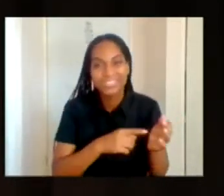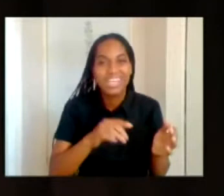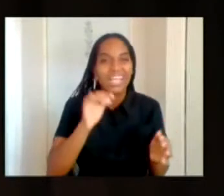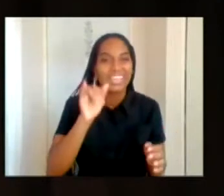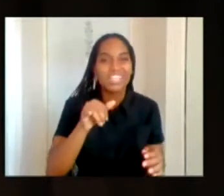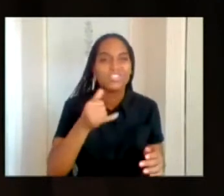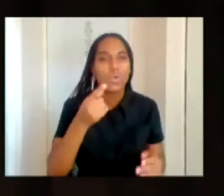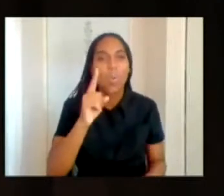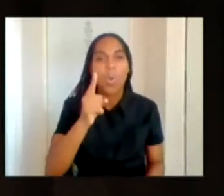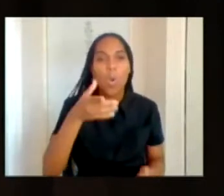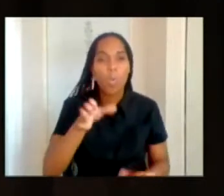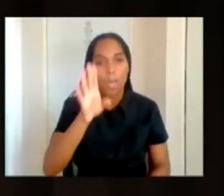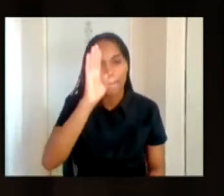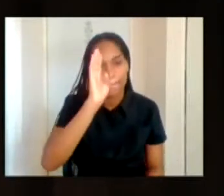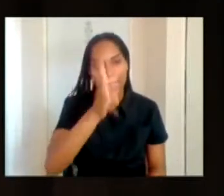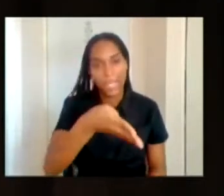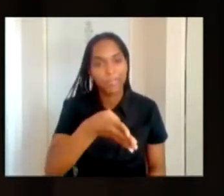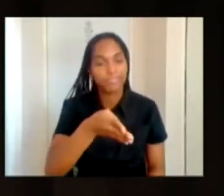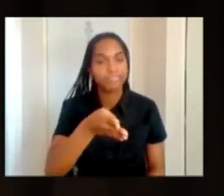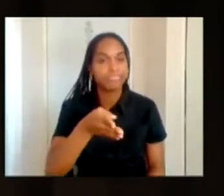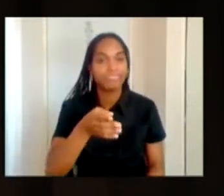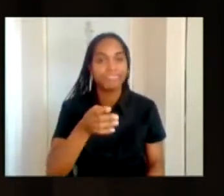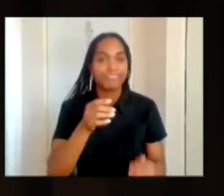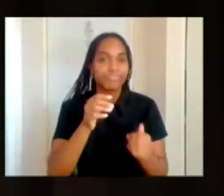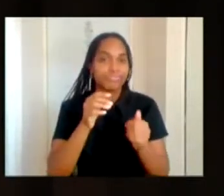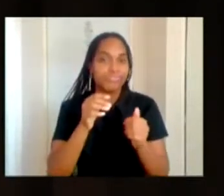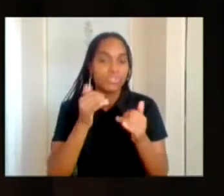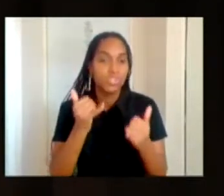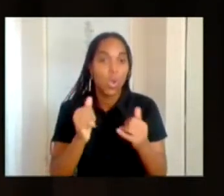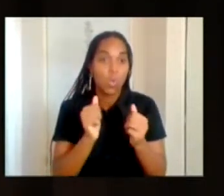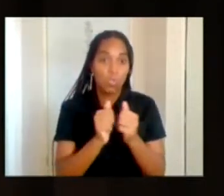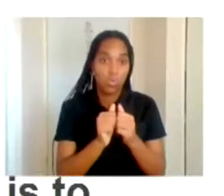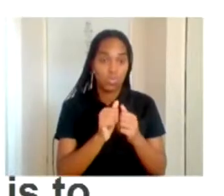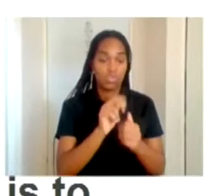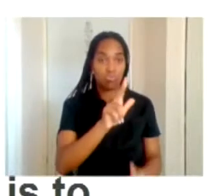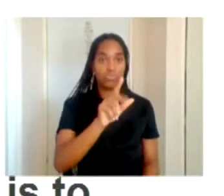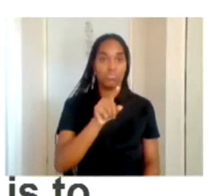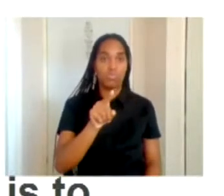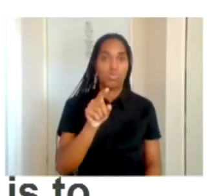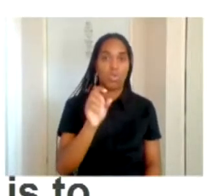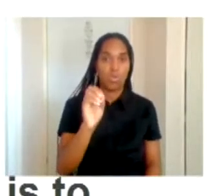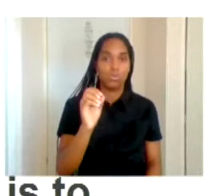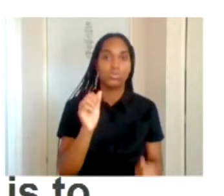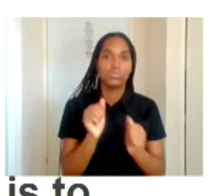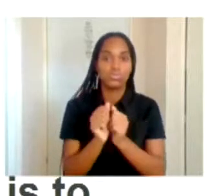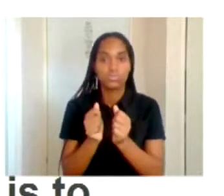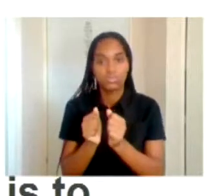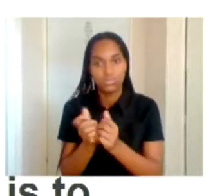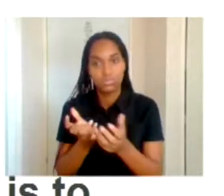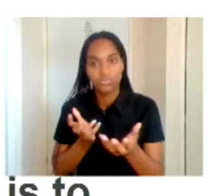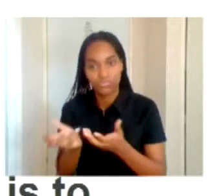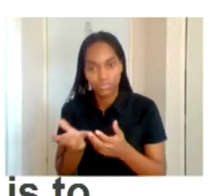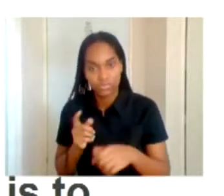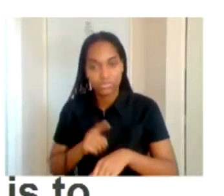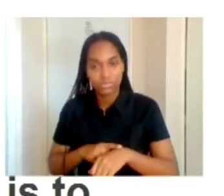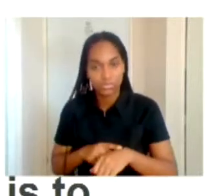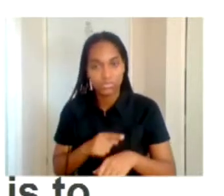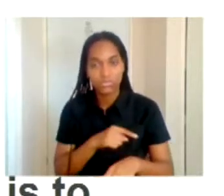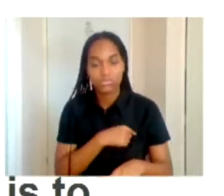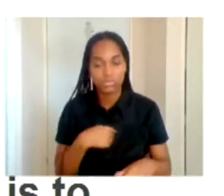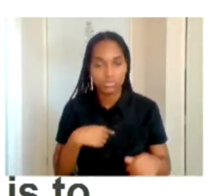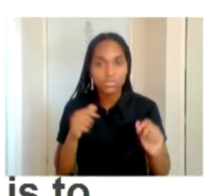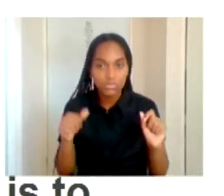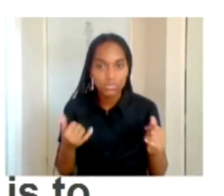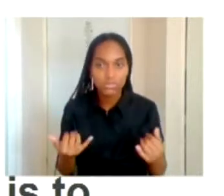one-way interactivity that you're doing currently. So now with the 344 and with the interactive runtimes, we're able to now